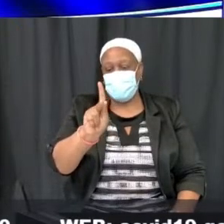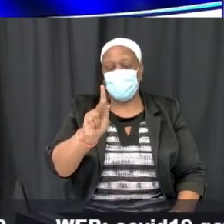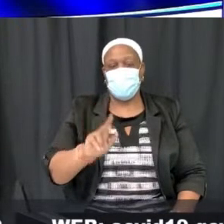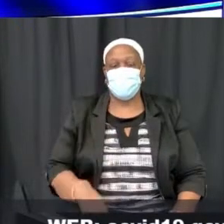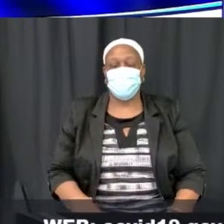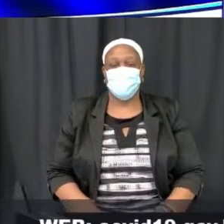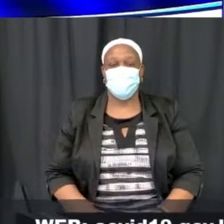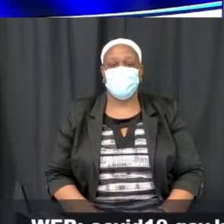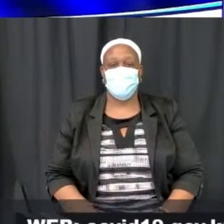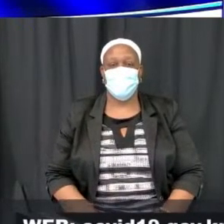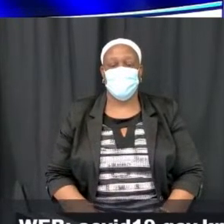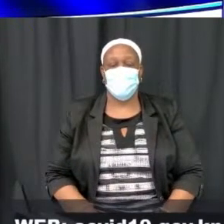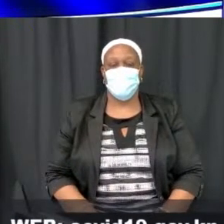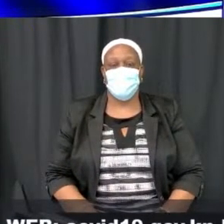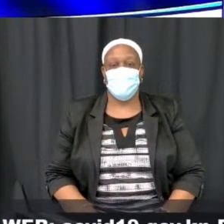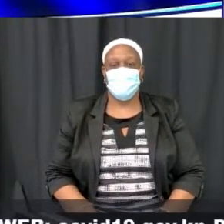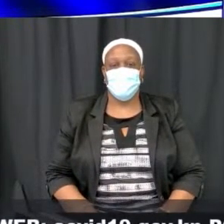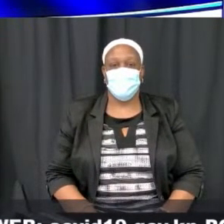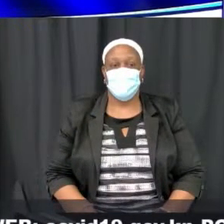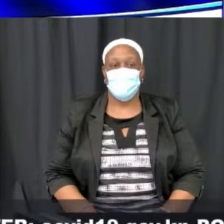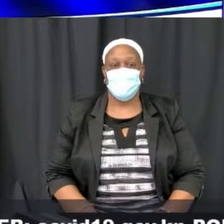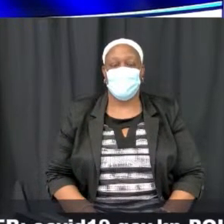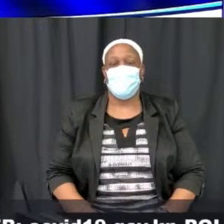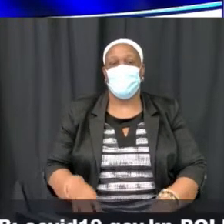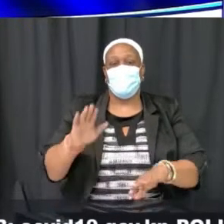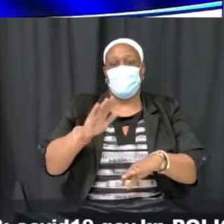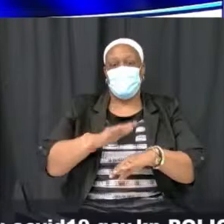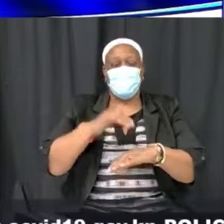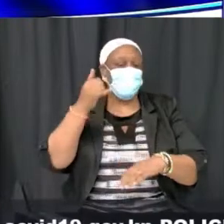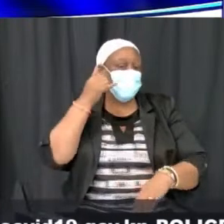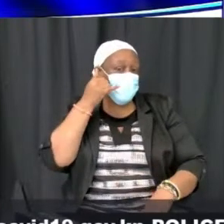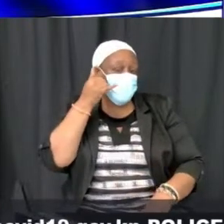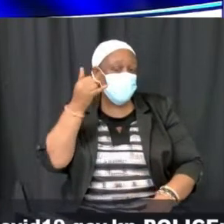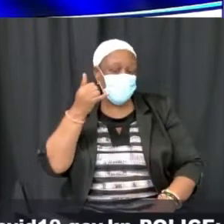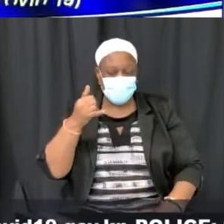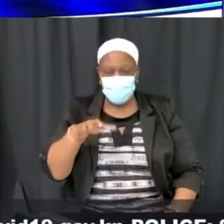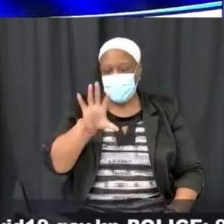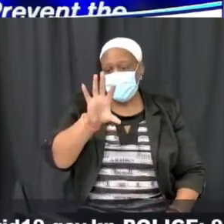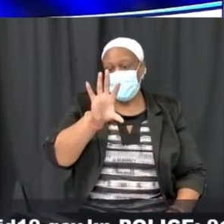sbdc@gov.kn. Via WhatsApp